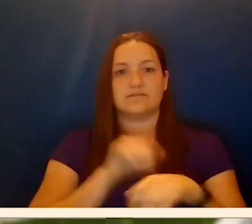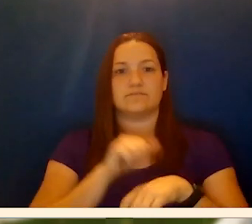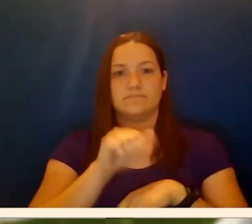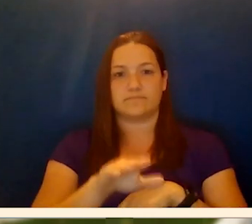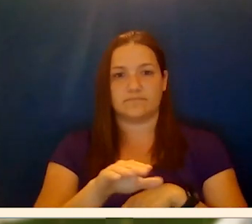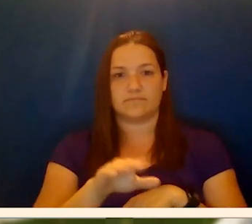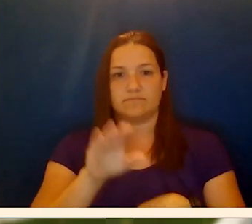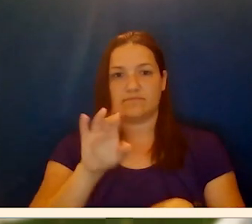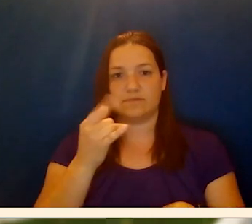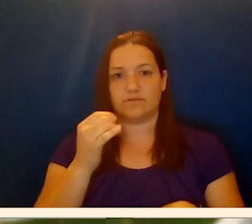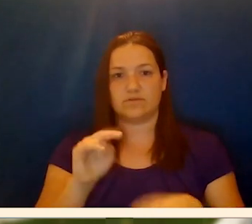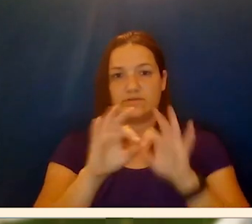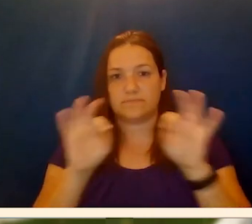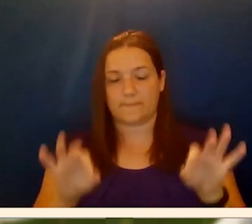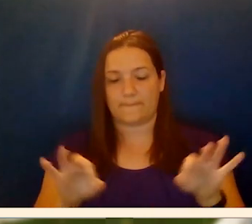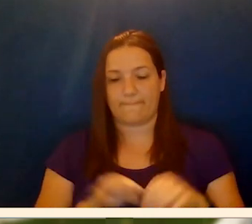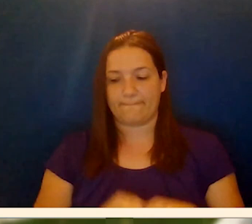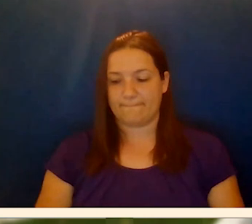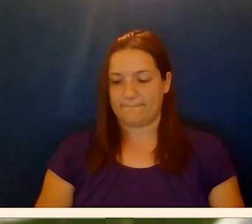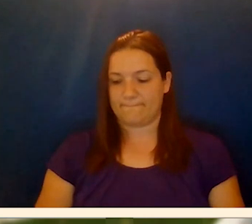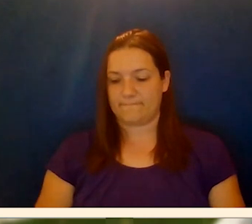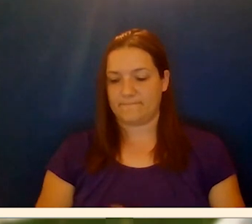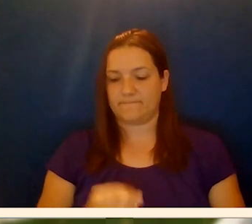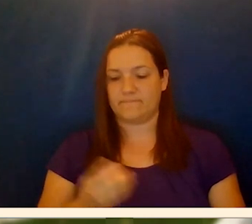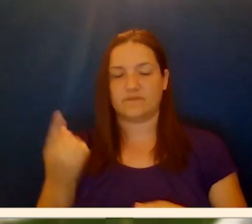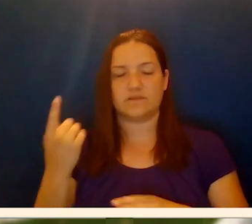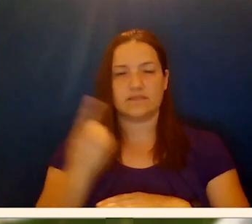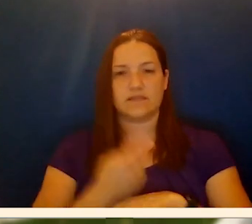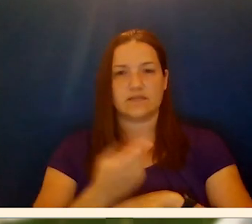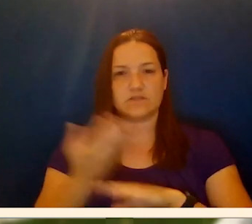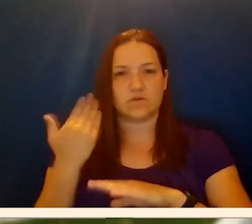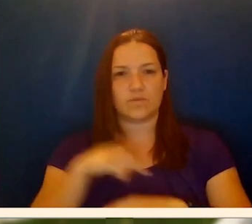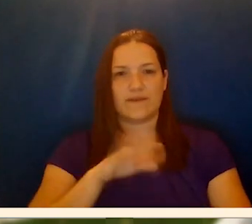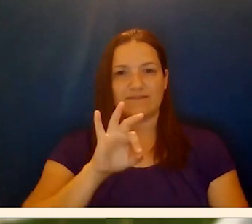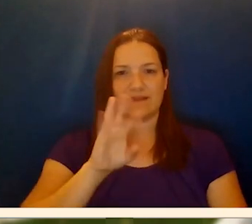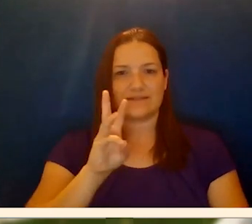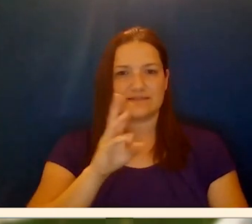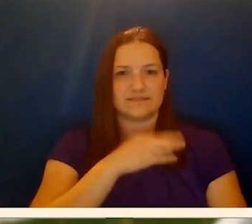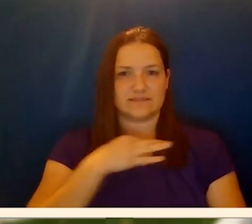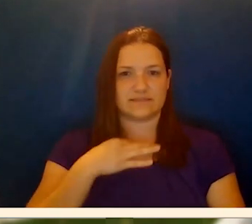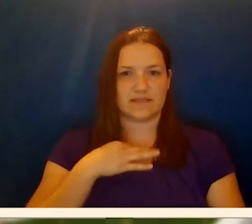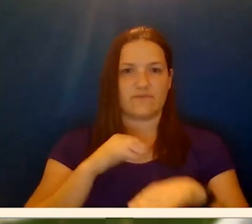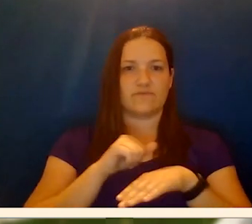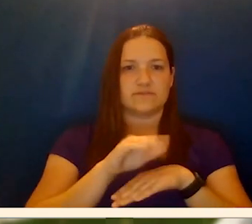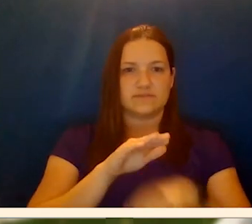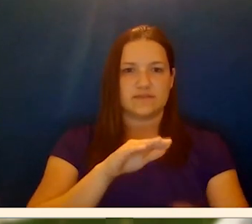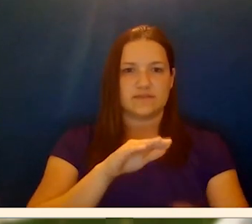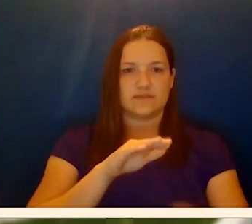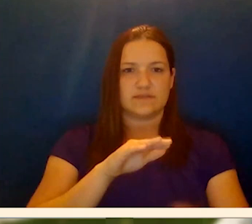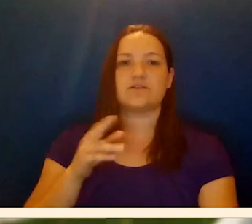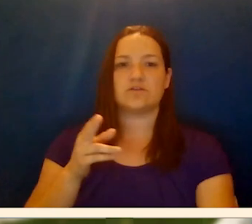As of a couple days ago, we have 96 employees that have submitted those signed declinations. 92 of